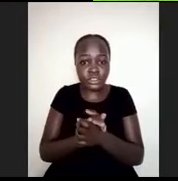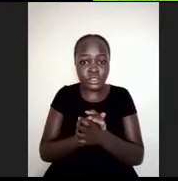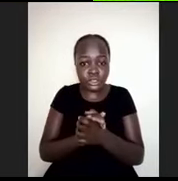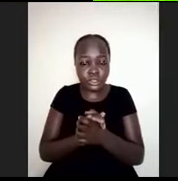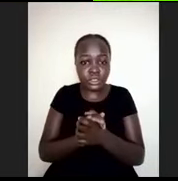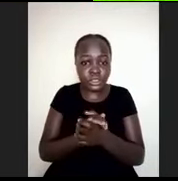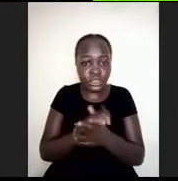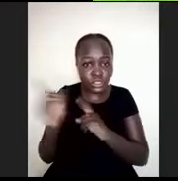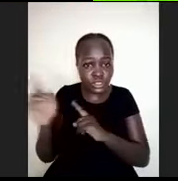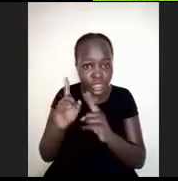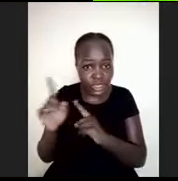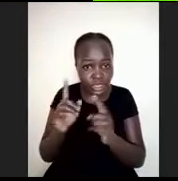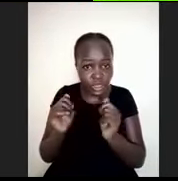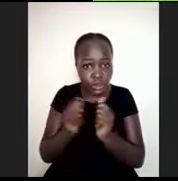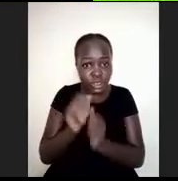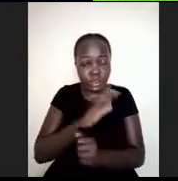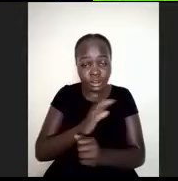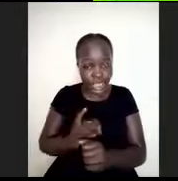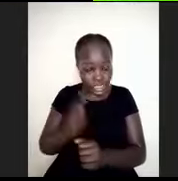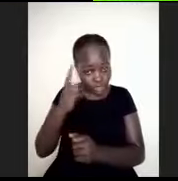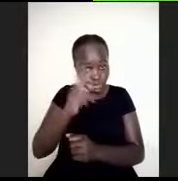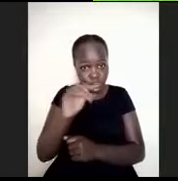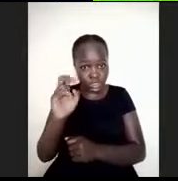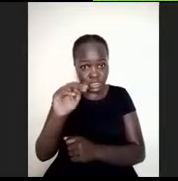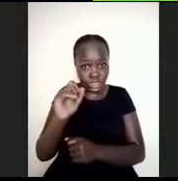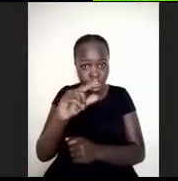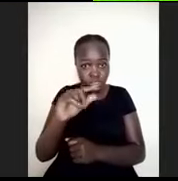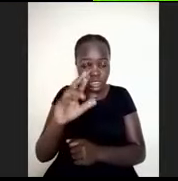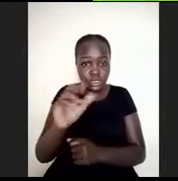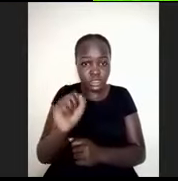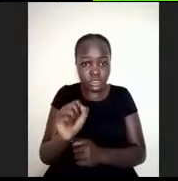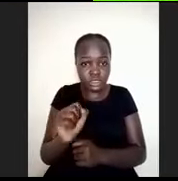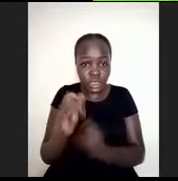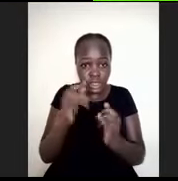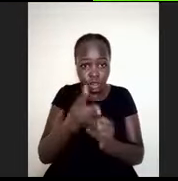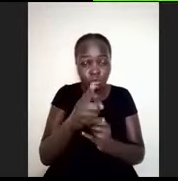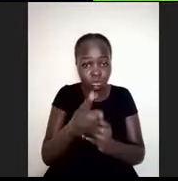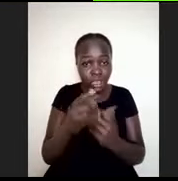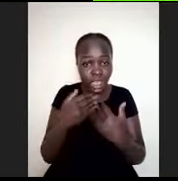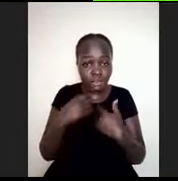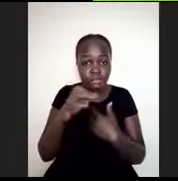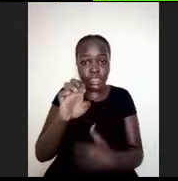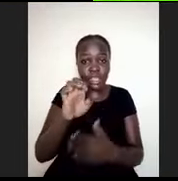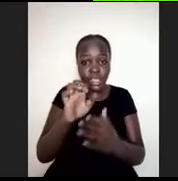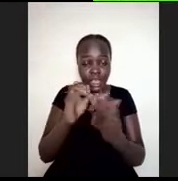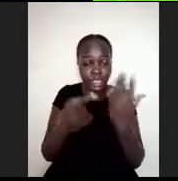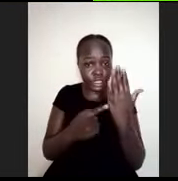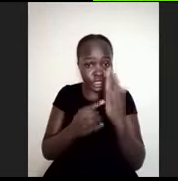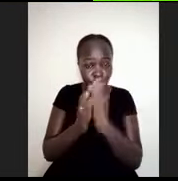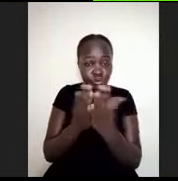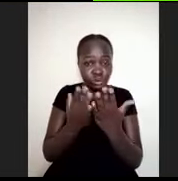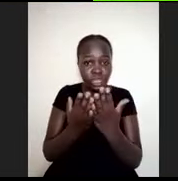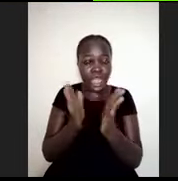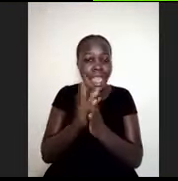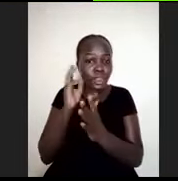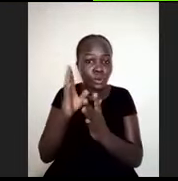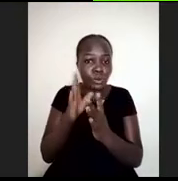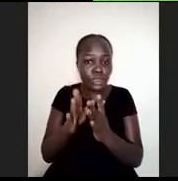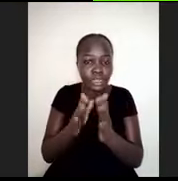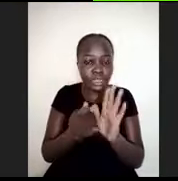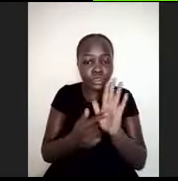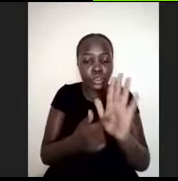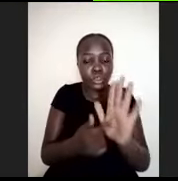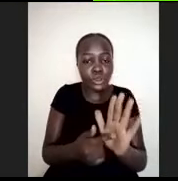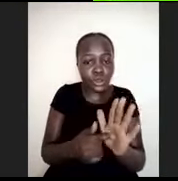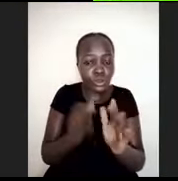Teenagers. At the moment, it's an ebook, and I'll let you know the link where you can send our